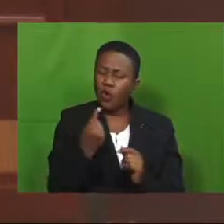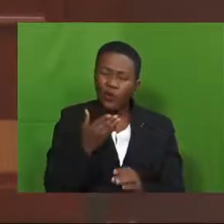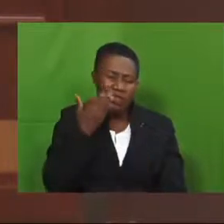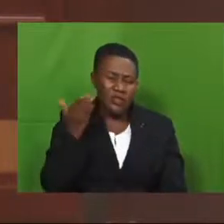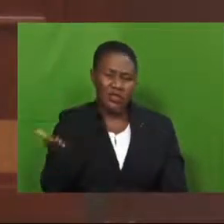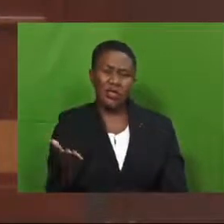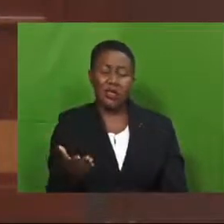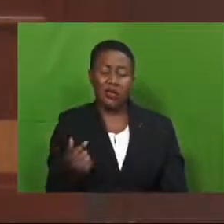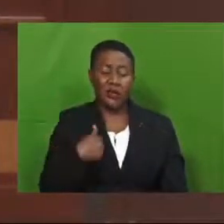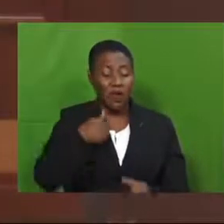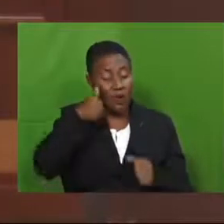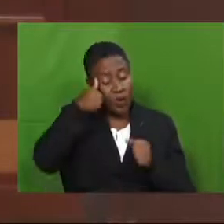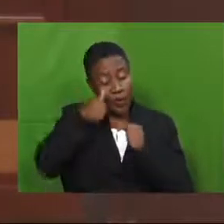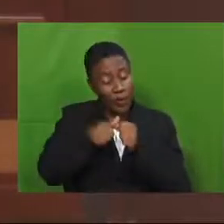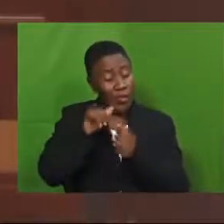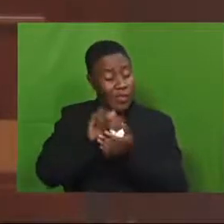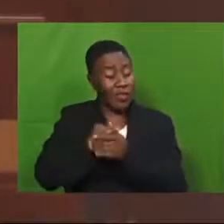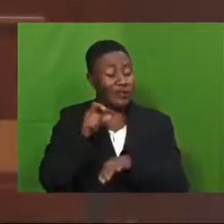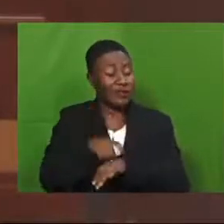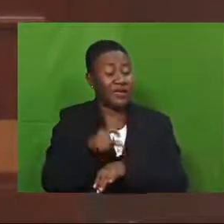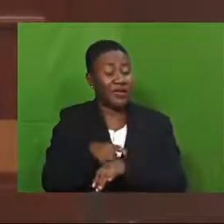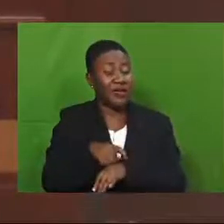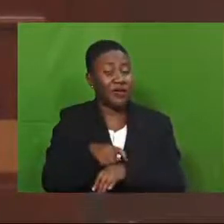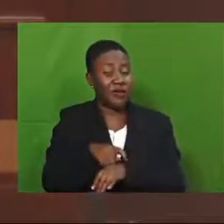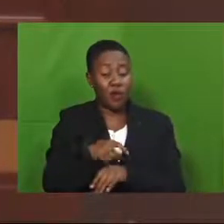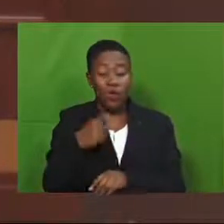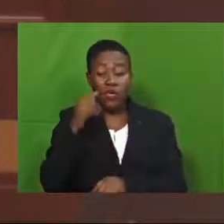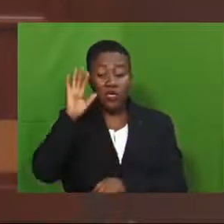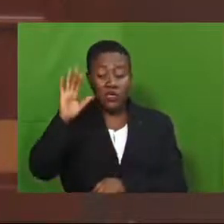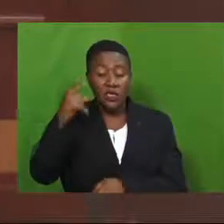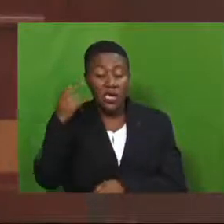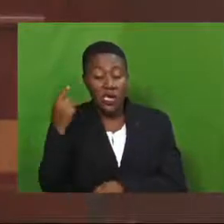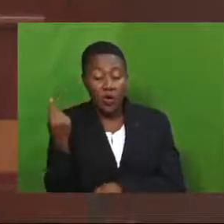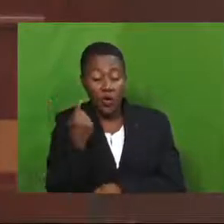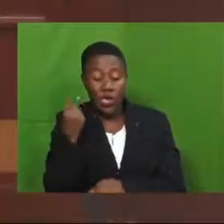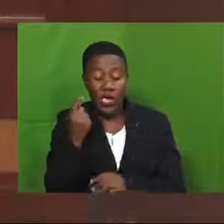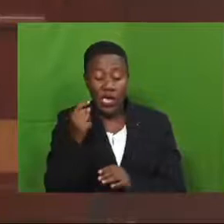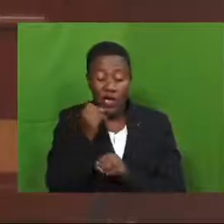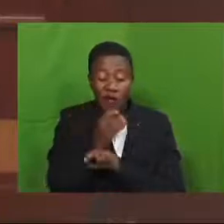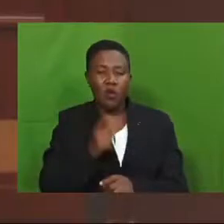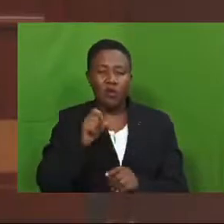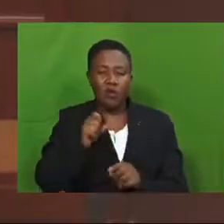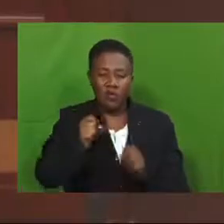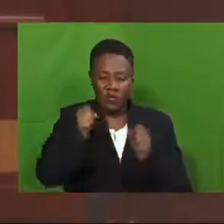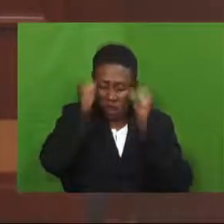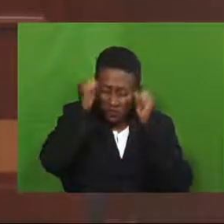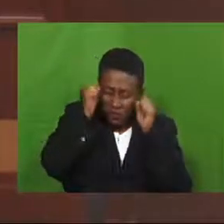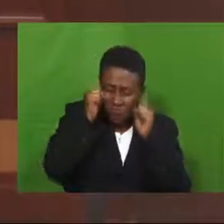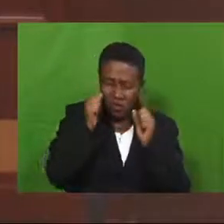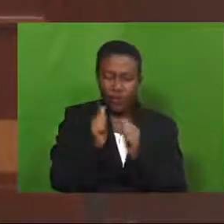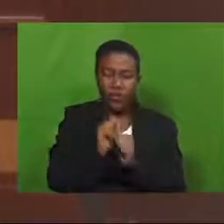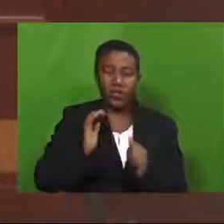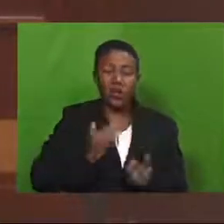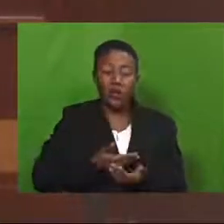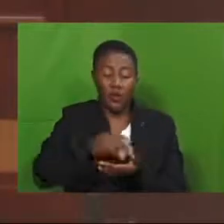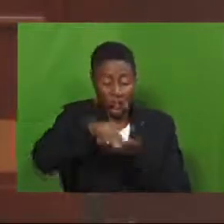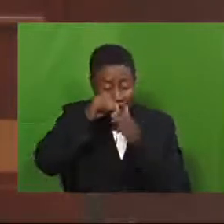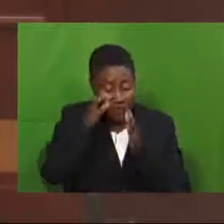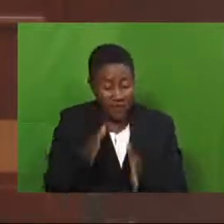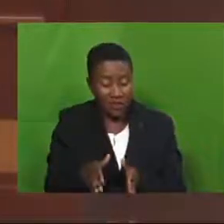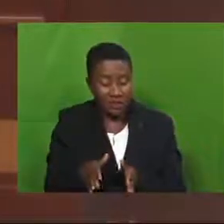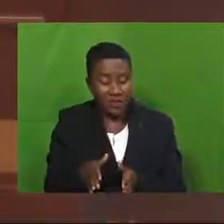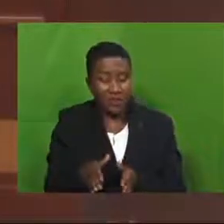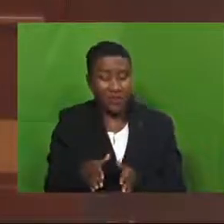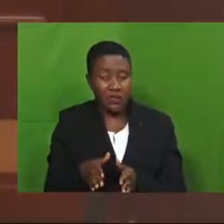remember those times. His always advice to us was to take our steps. Little did I know